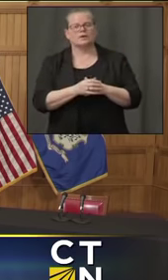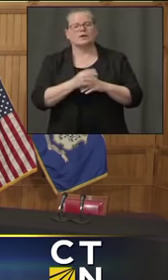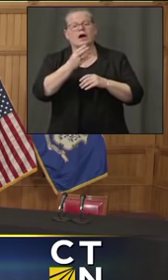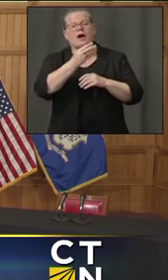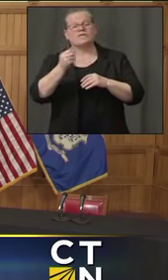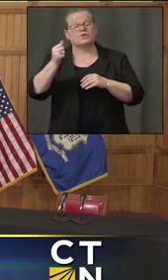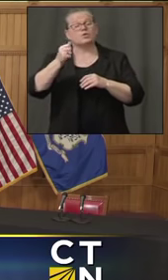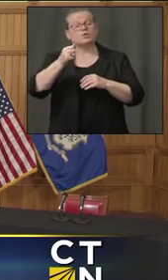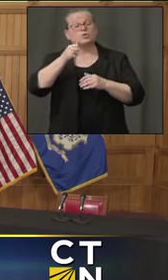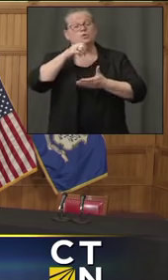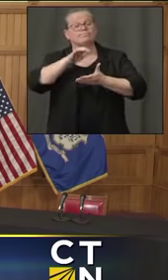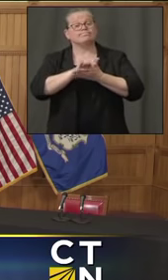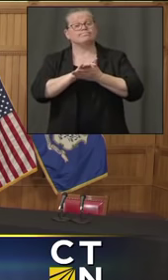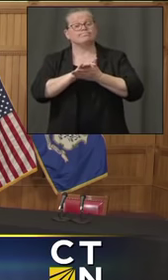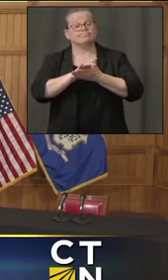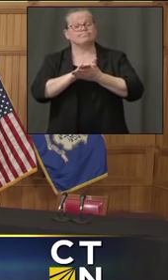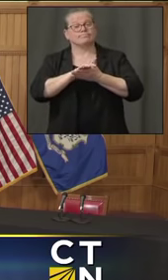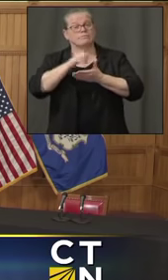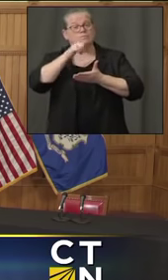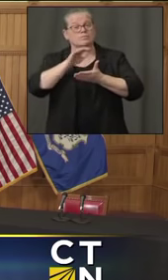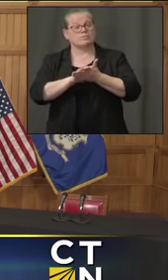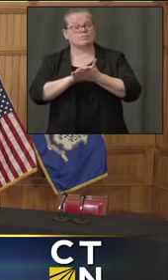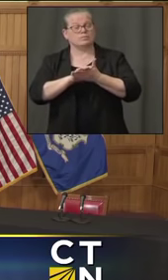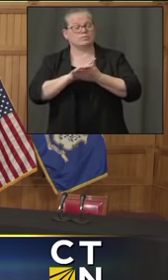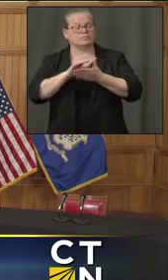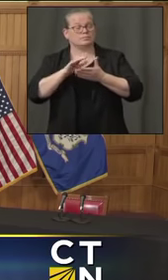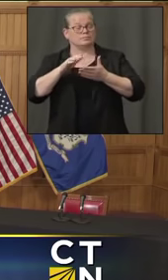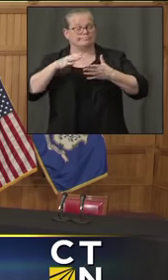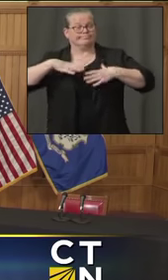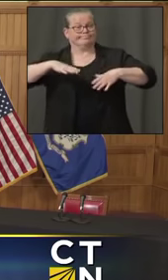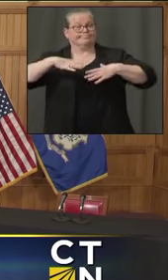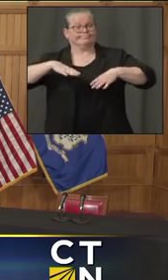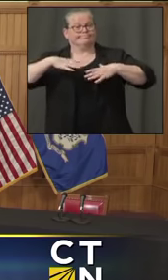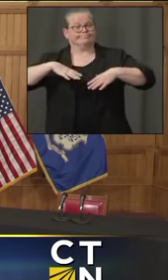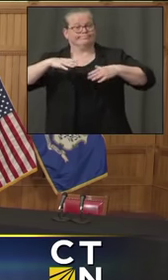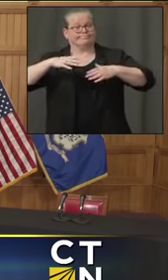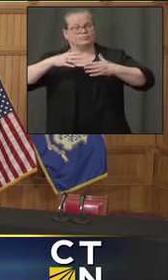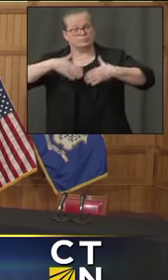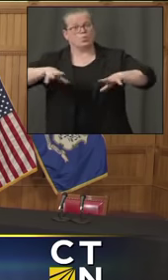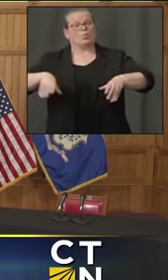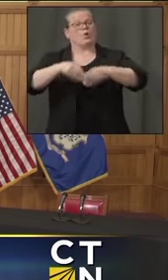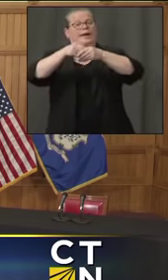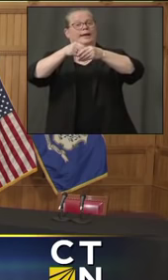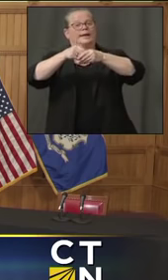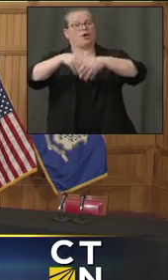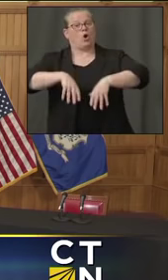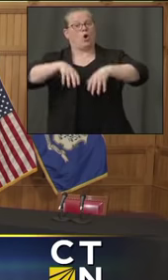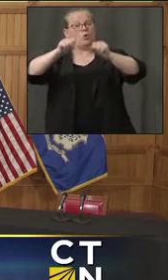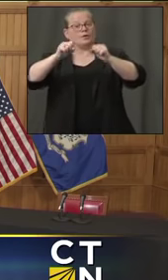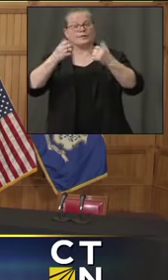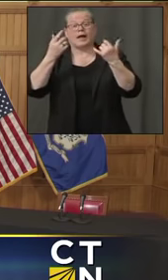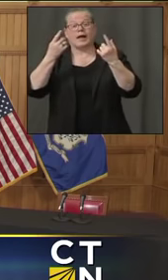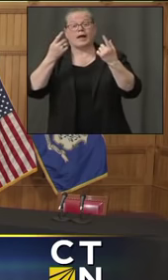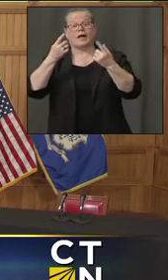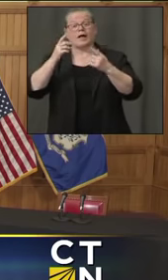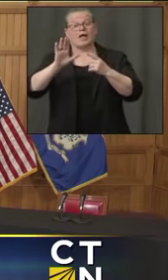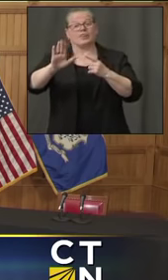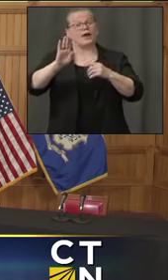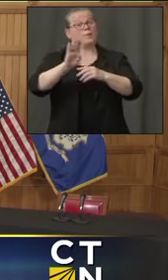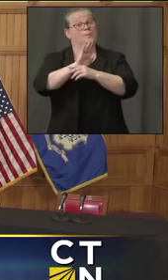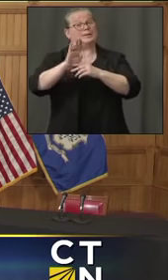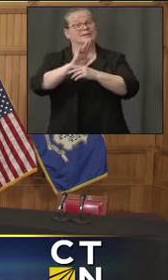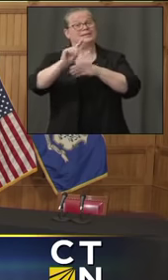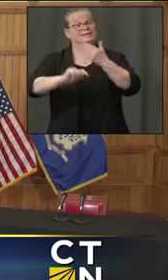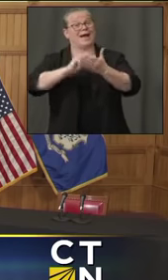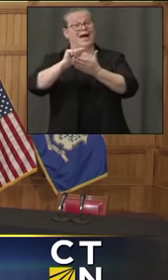who are very concerned that they've lost, their busy season already, and now with reopening, that fitting rooms can't be open. They only want to